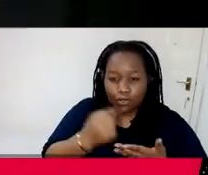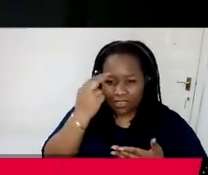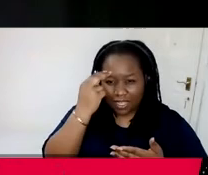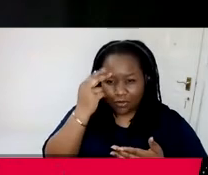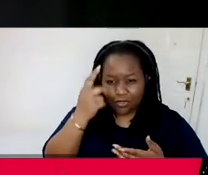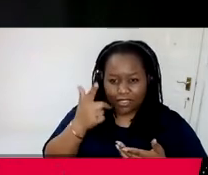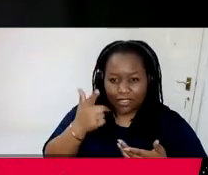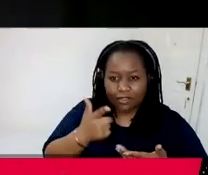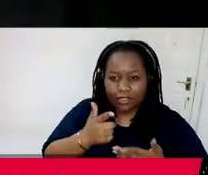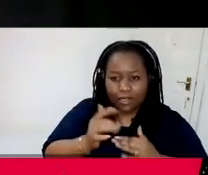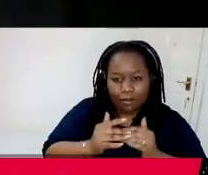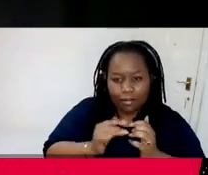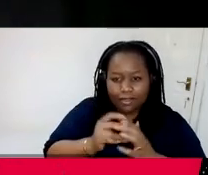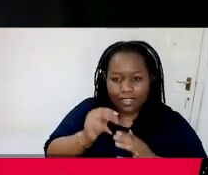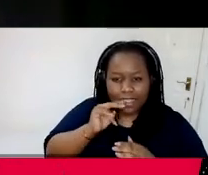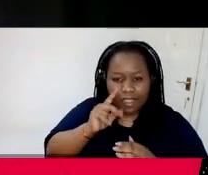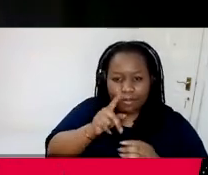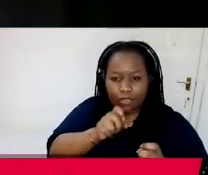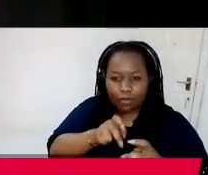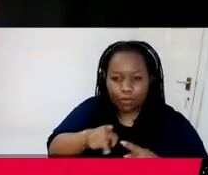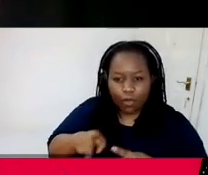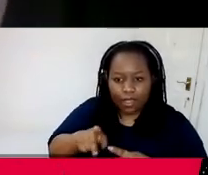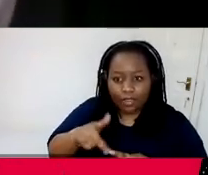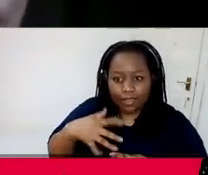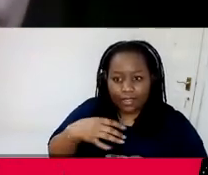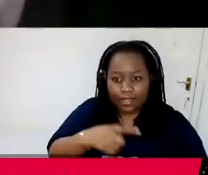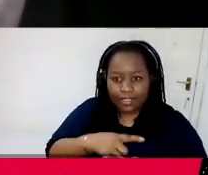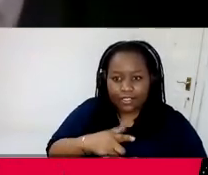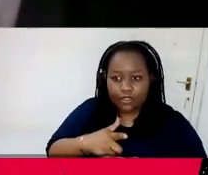Osamah, would you have something to say on that? Start us off.